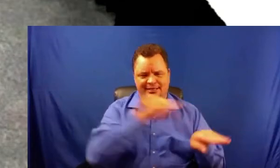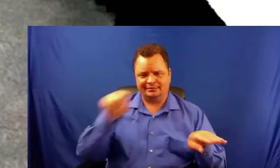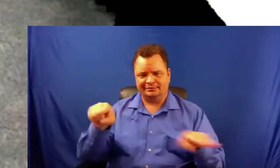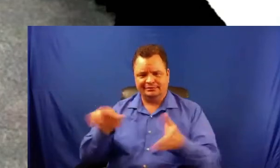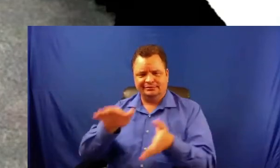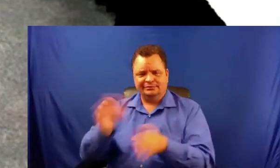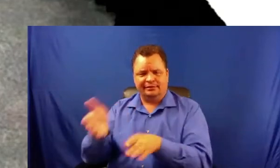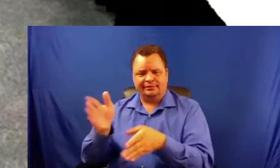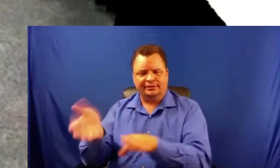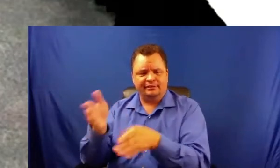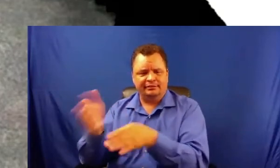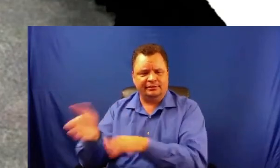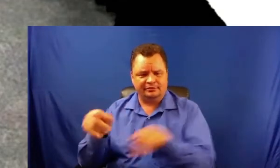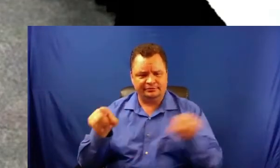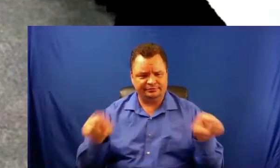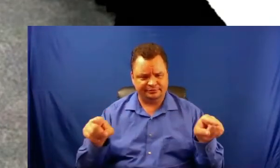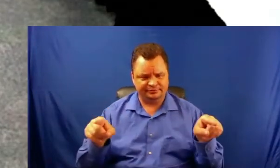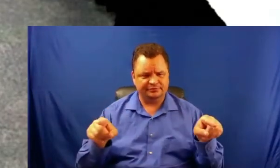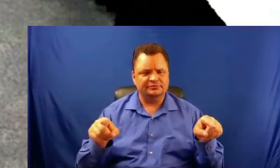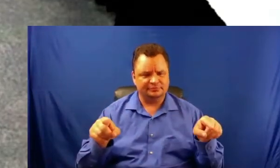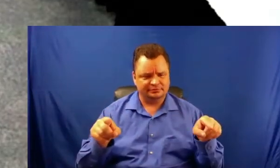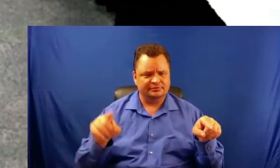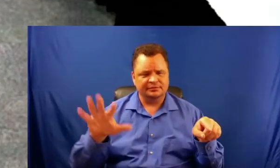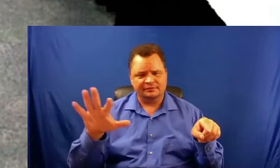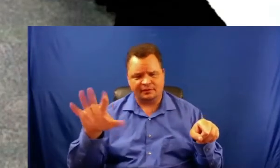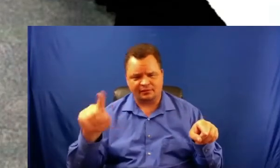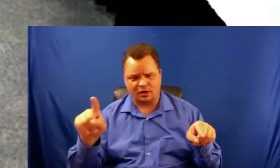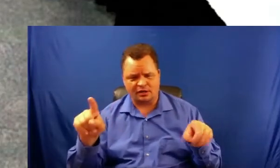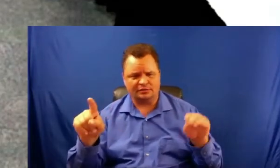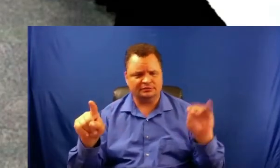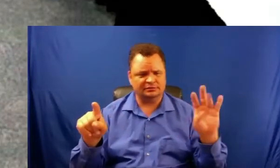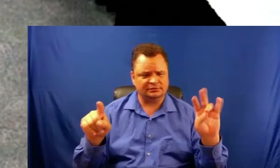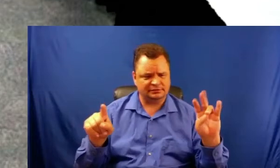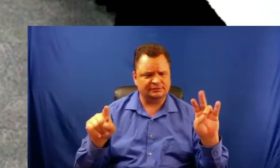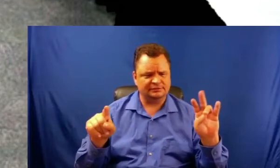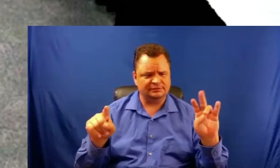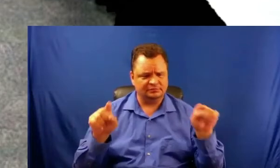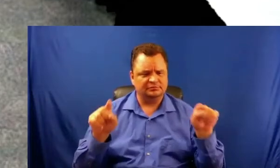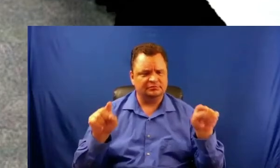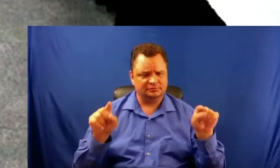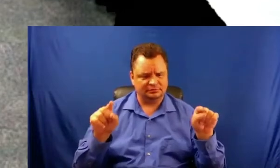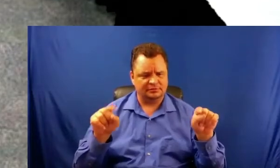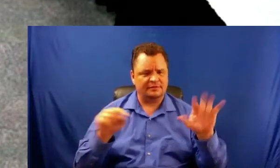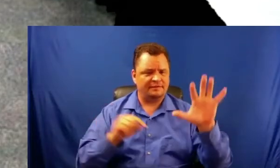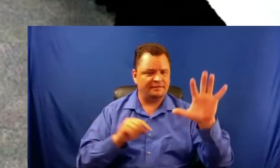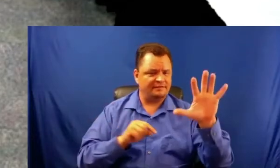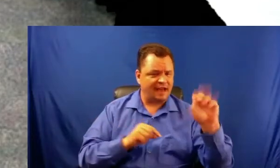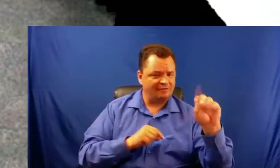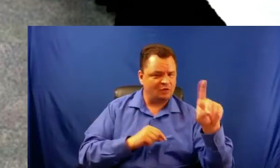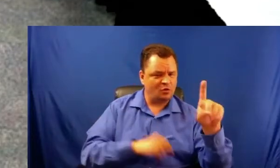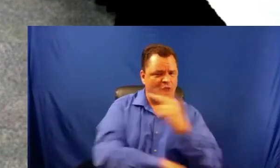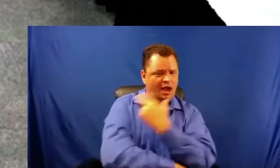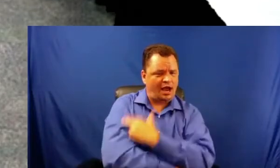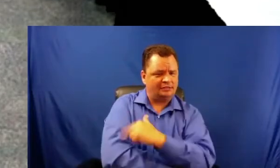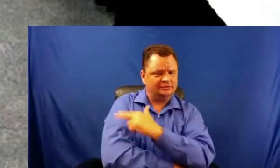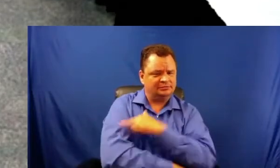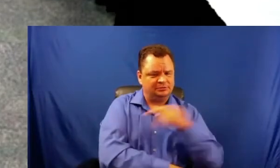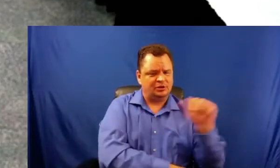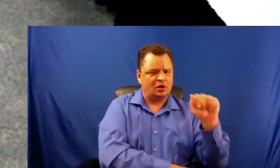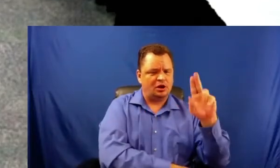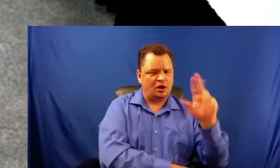respectively, hospital admissions 51 and 7, deaths from August 8th through the 15th. And that